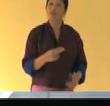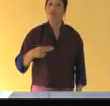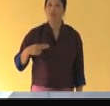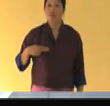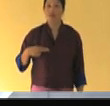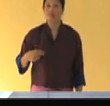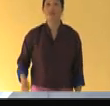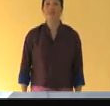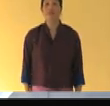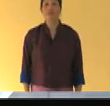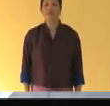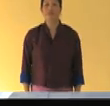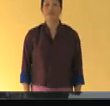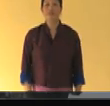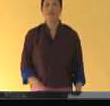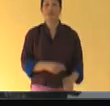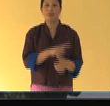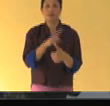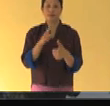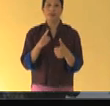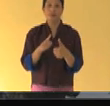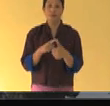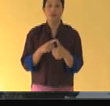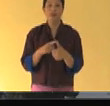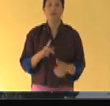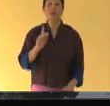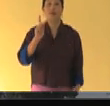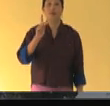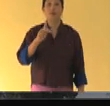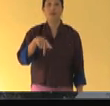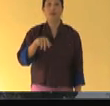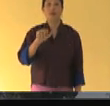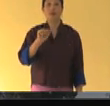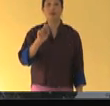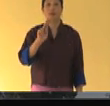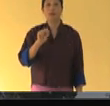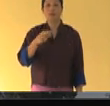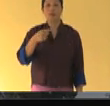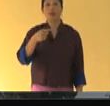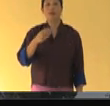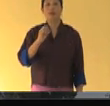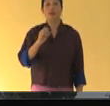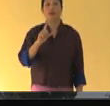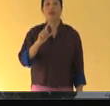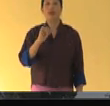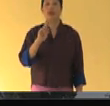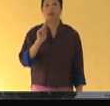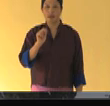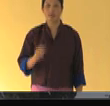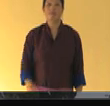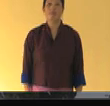International Union for Conservation of Nature, which is also known as World Conservation Union. So for example, like we have here Chinese